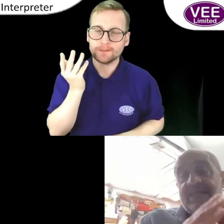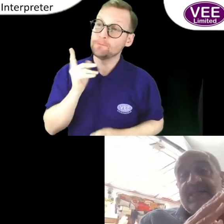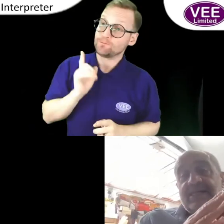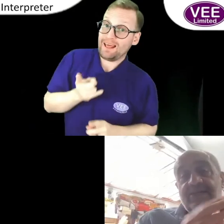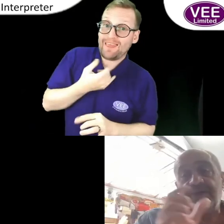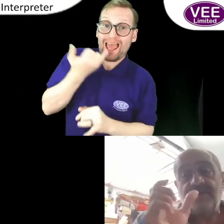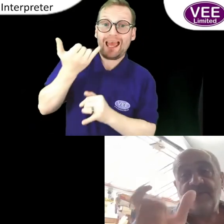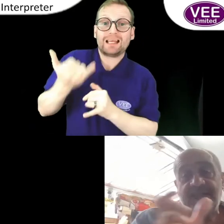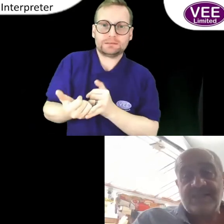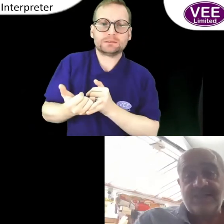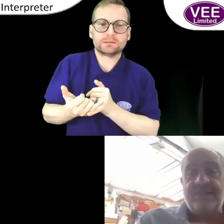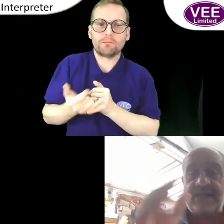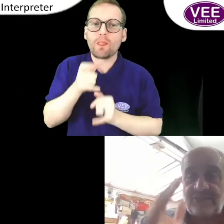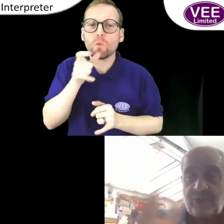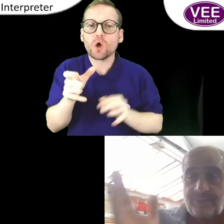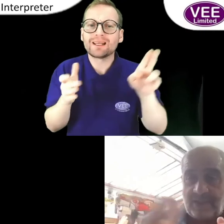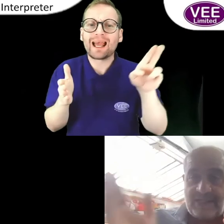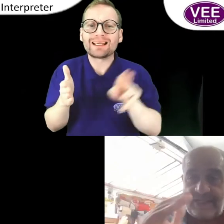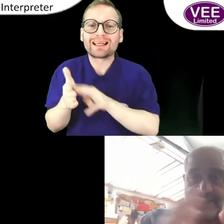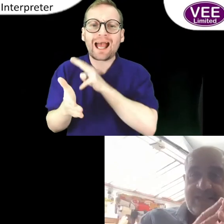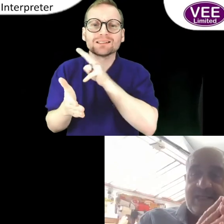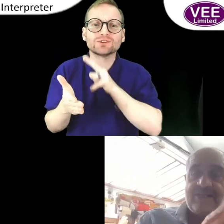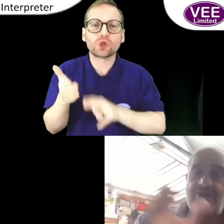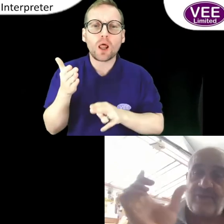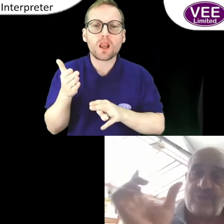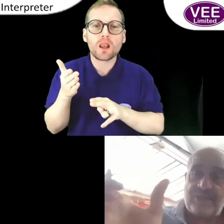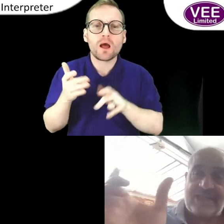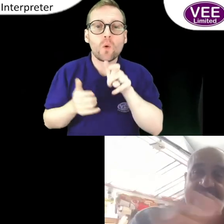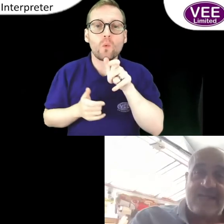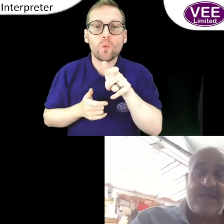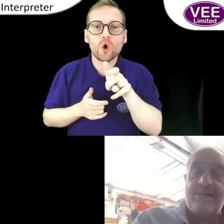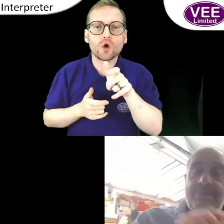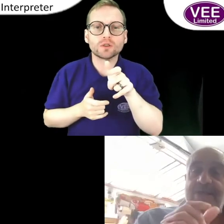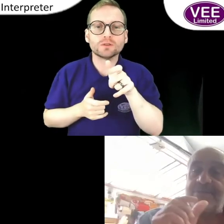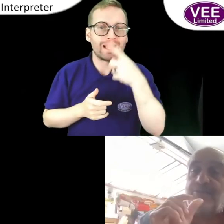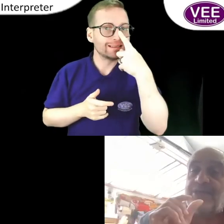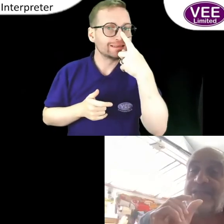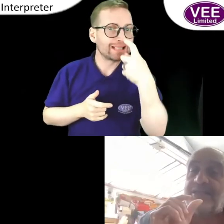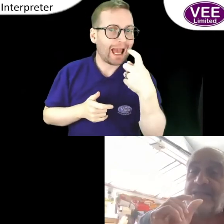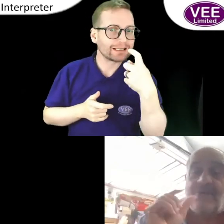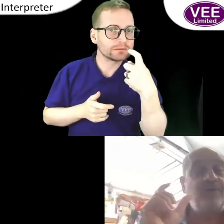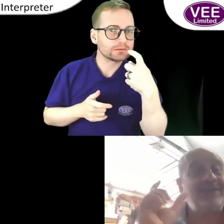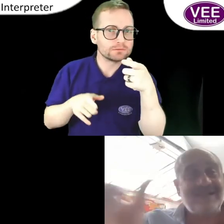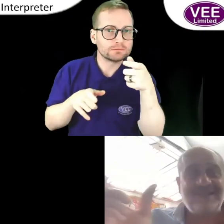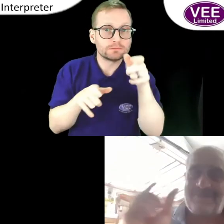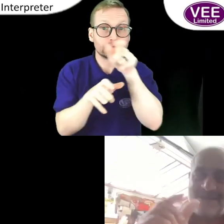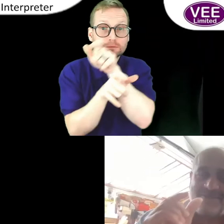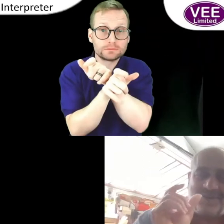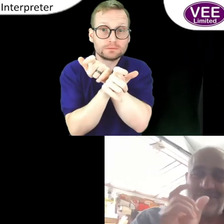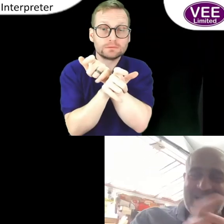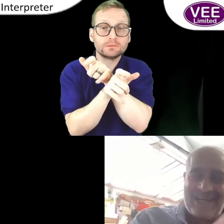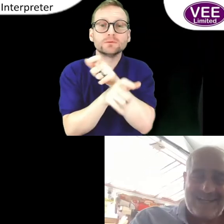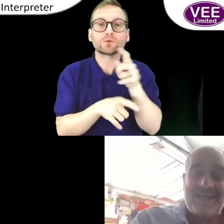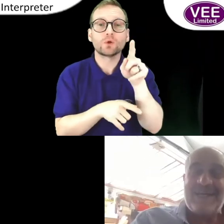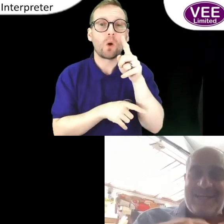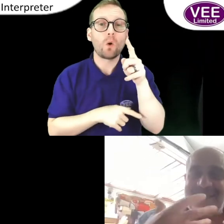end, I took the word cancelled and chopped one letter in the end. So the word can becomes the word cancelled becomes the